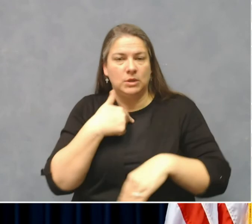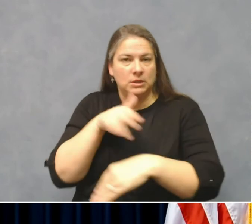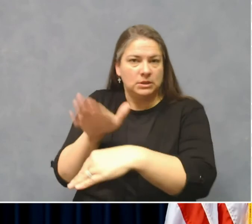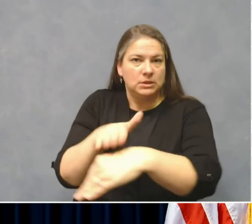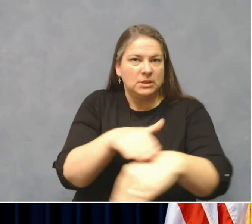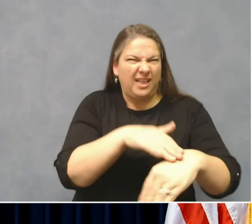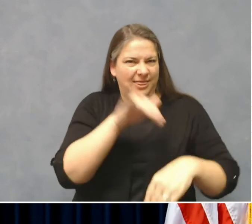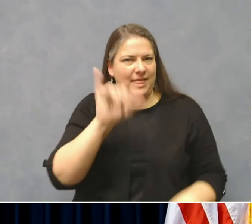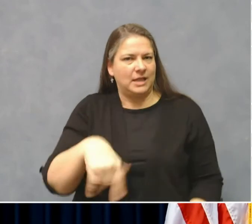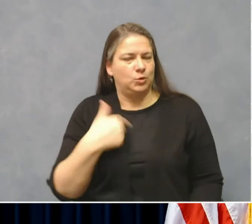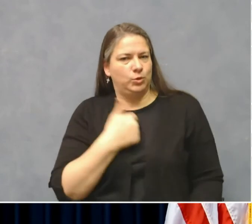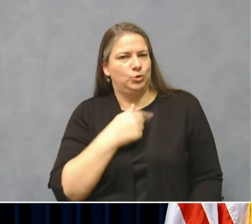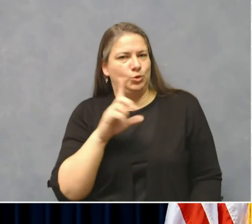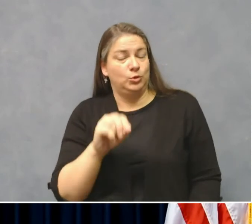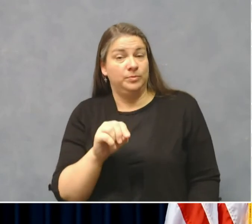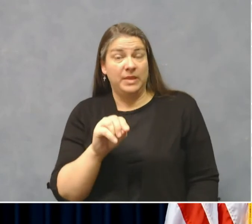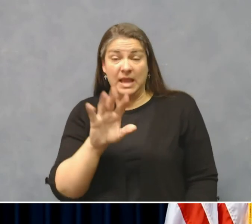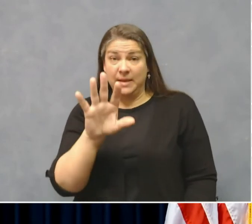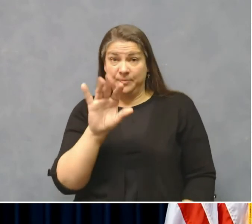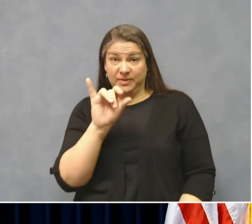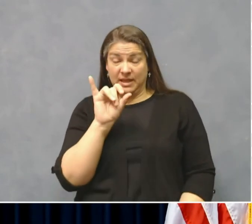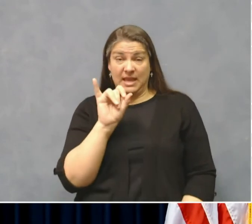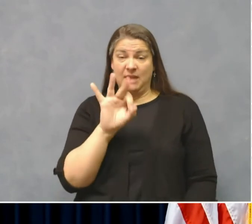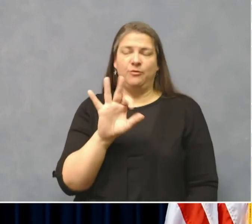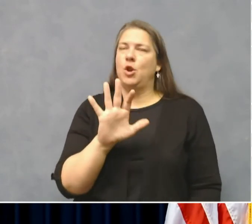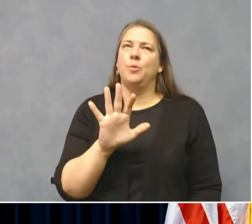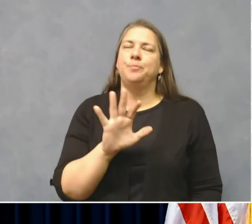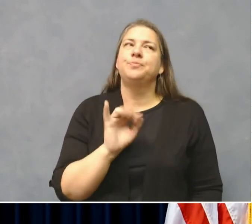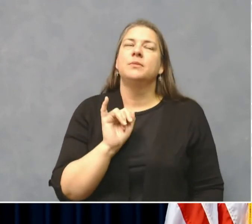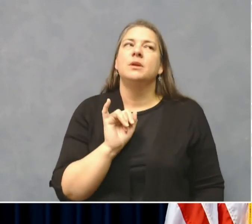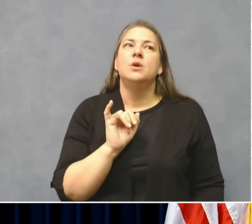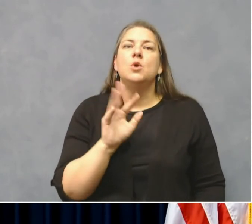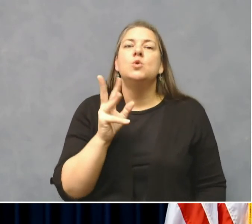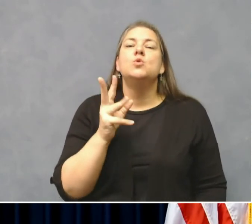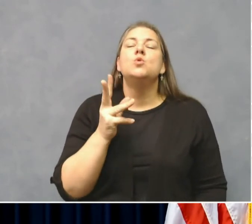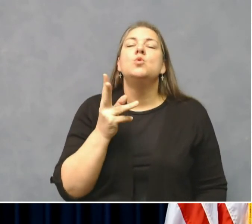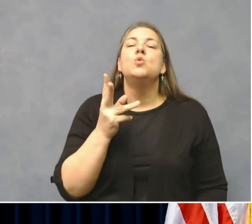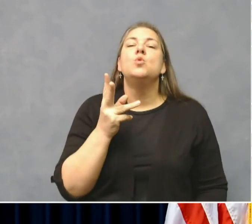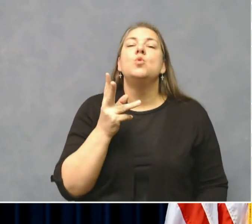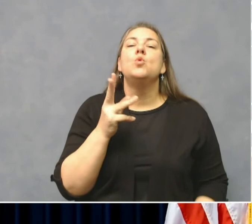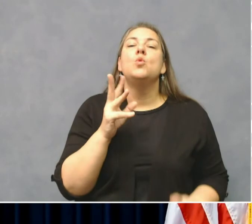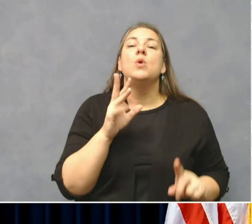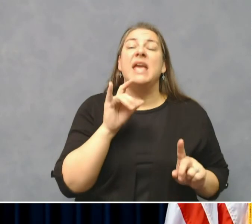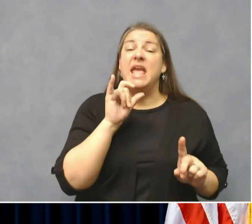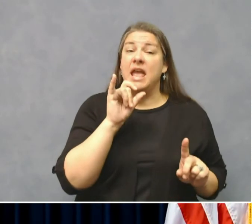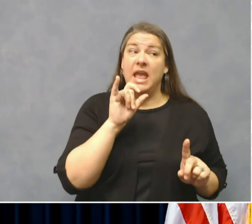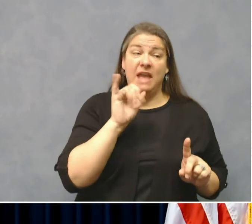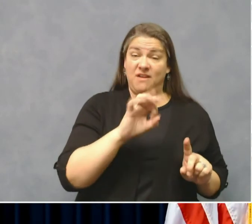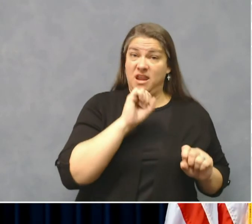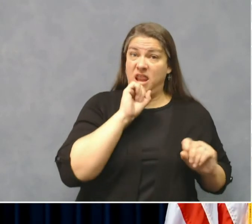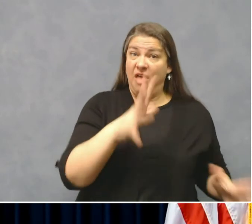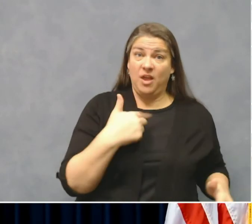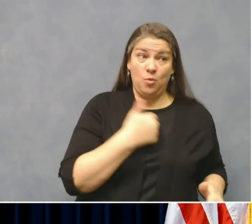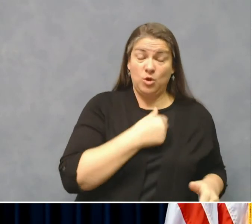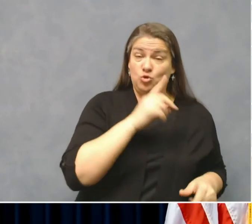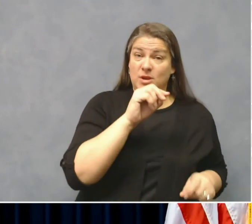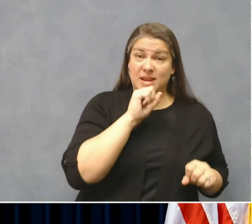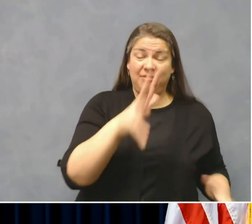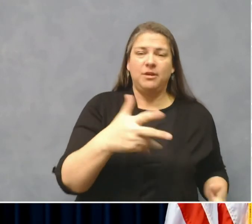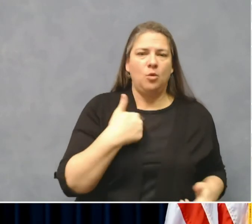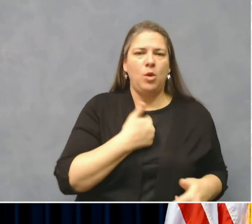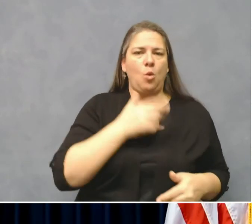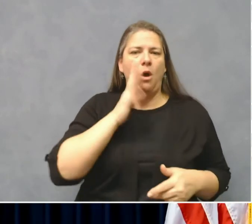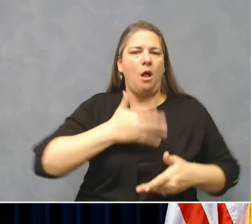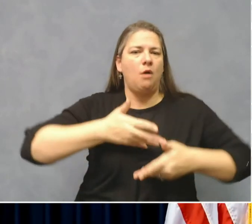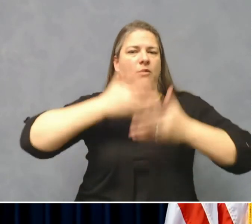action. It wouldn't be if, it would just be when we went over that capacity and experience the increase